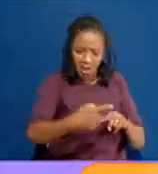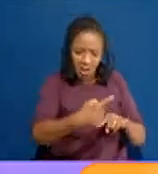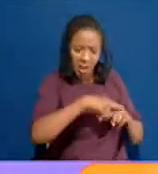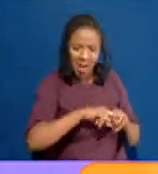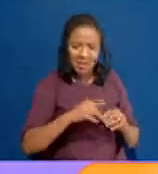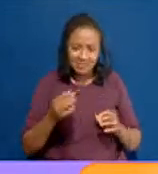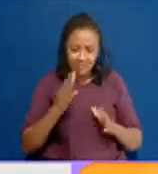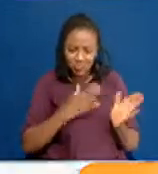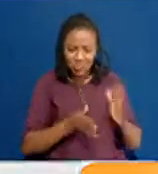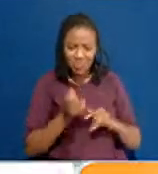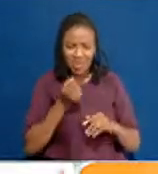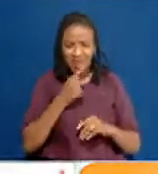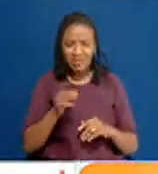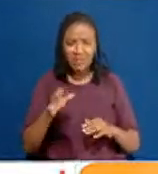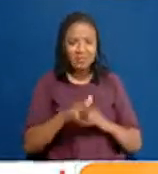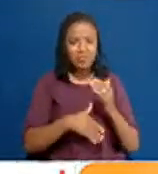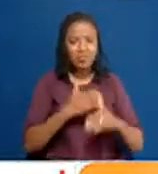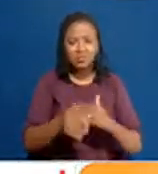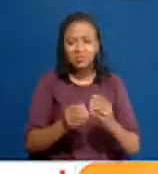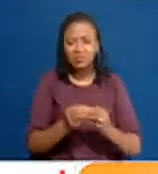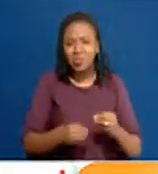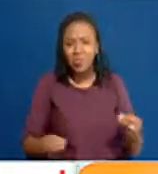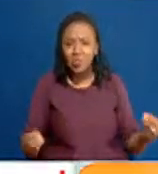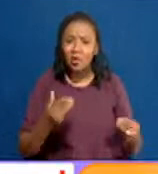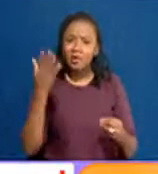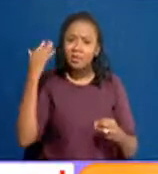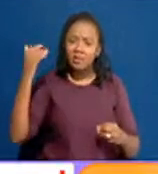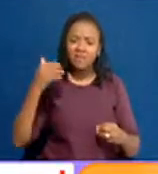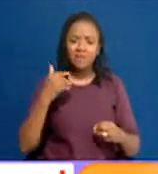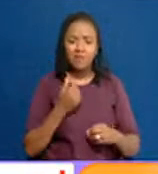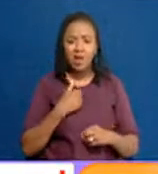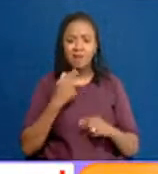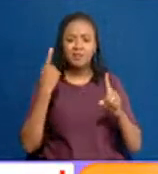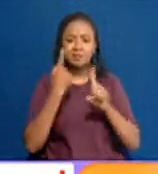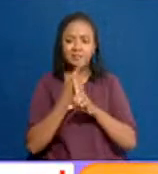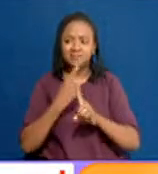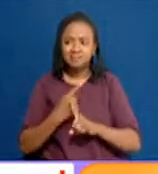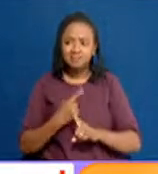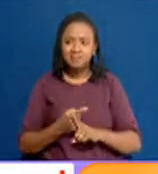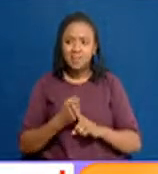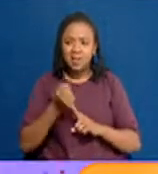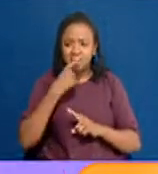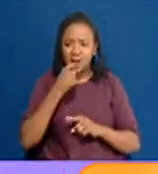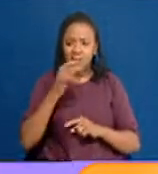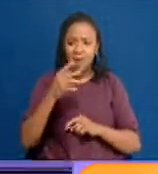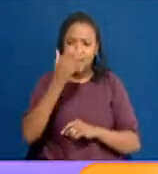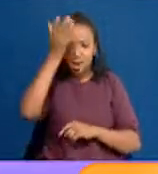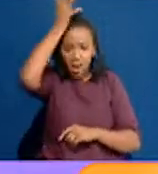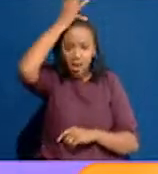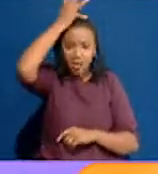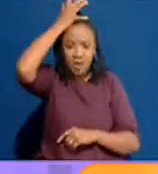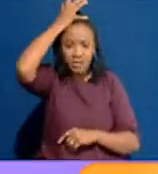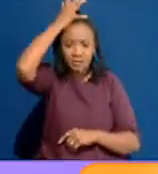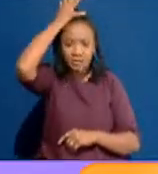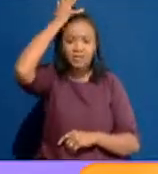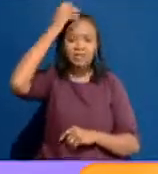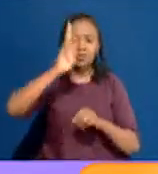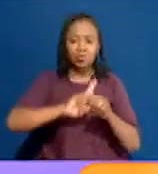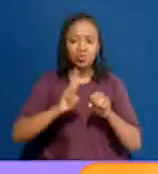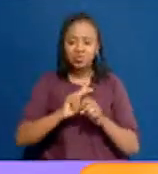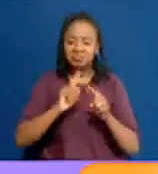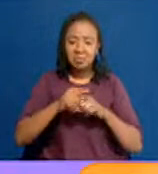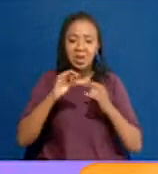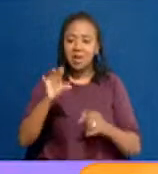of preparing the medicine. Previously, there are several vials that a nurse had to use before they could do it. Now you just take the